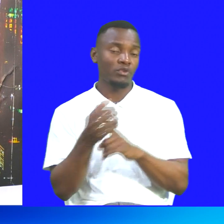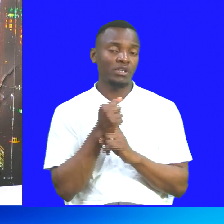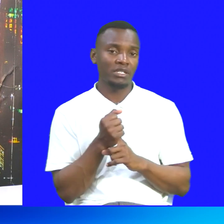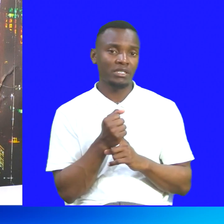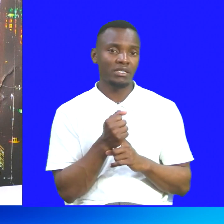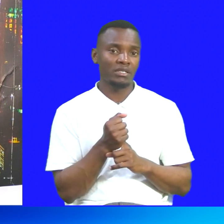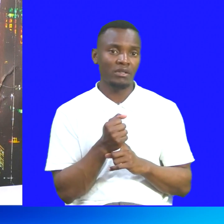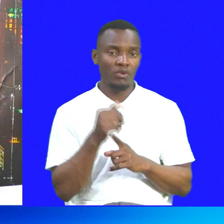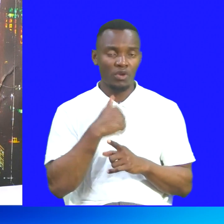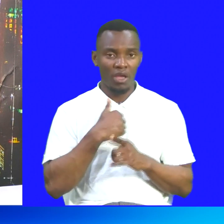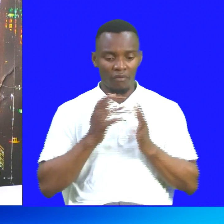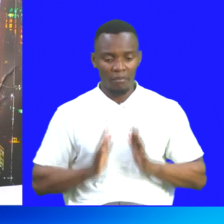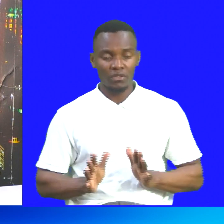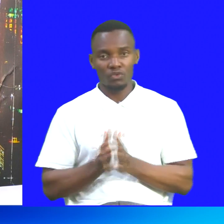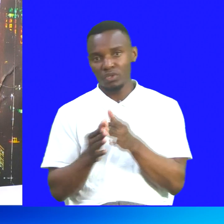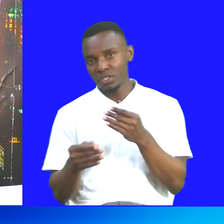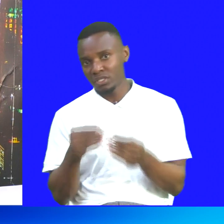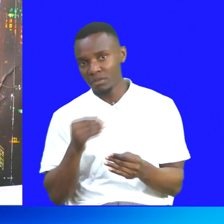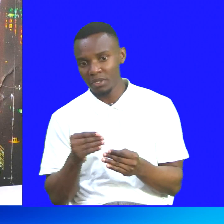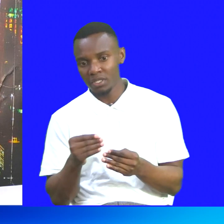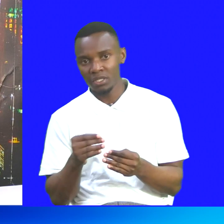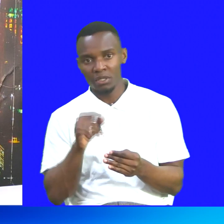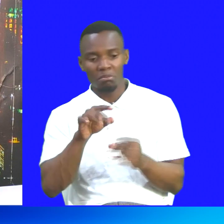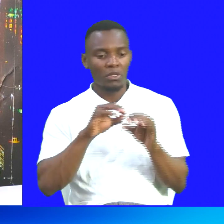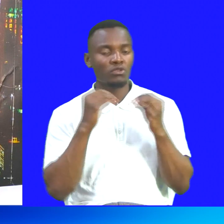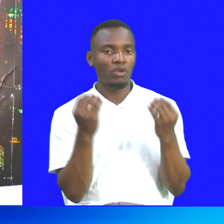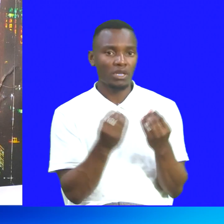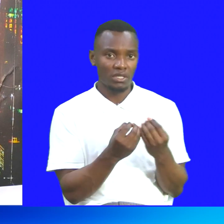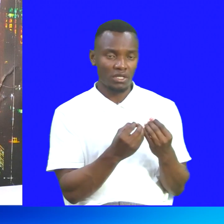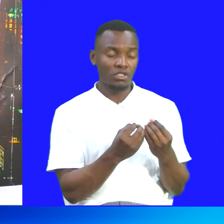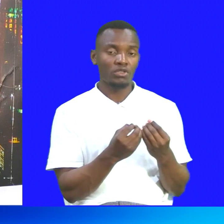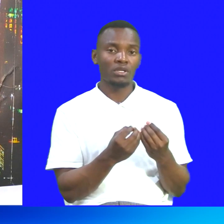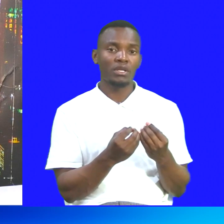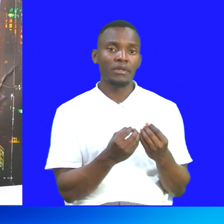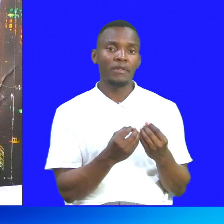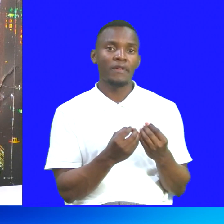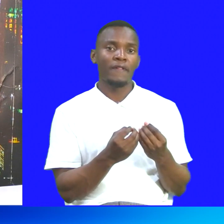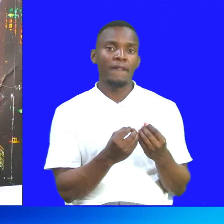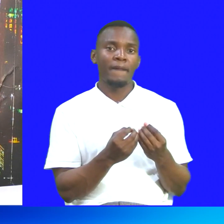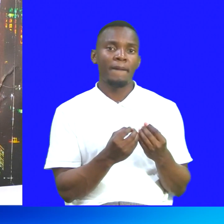there's a person with disability in an organization, and